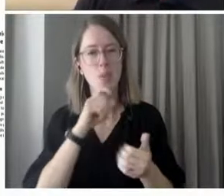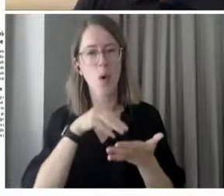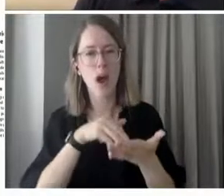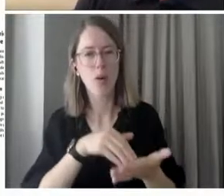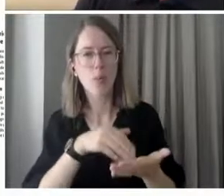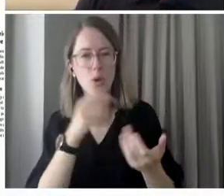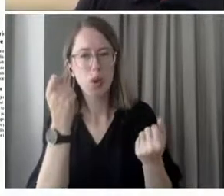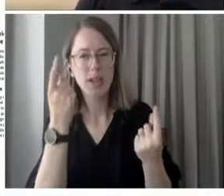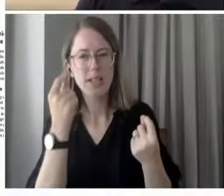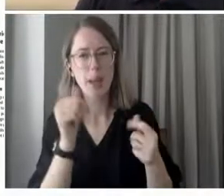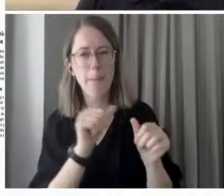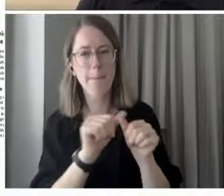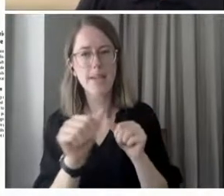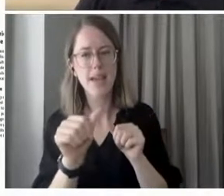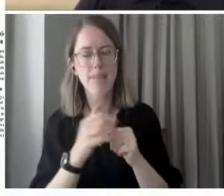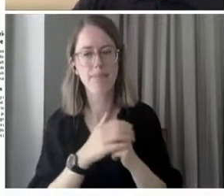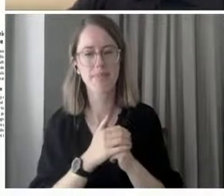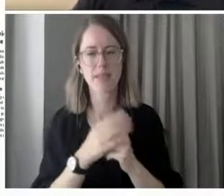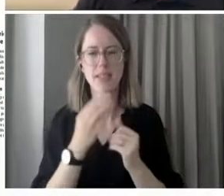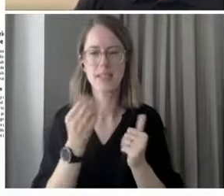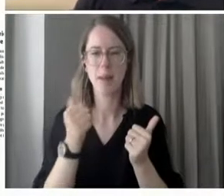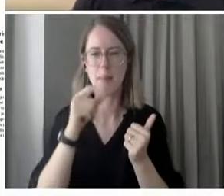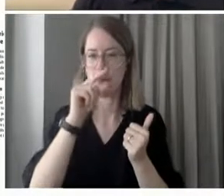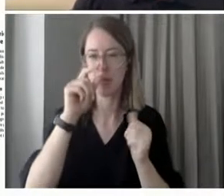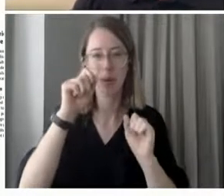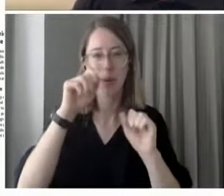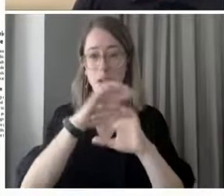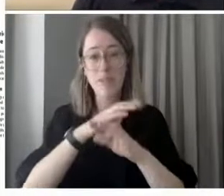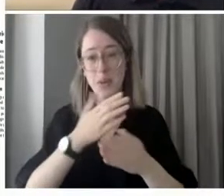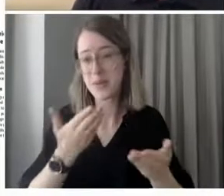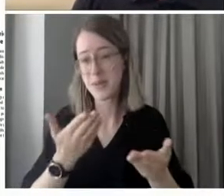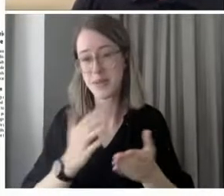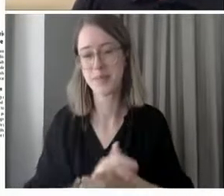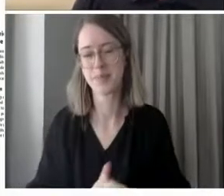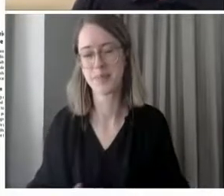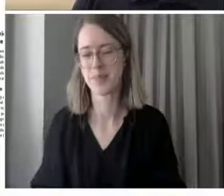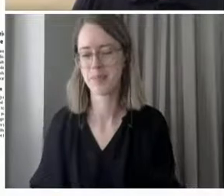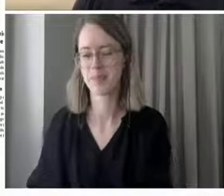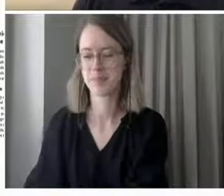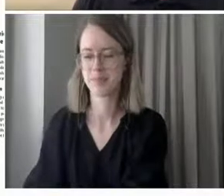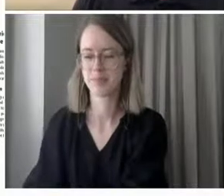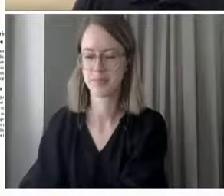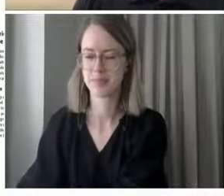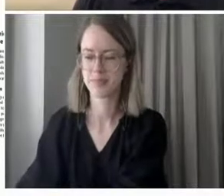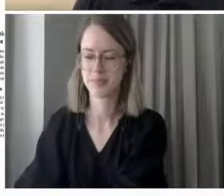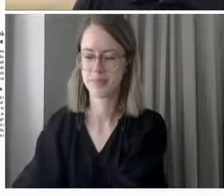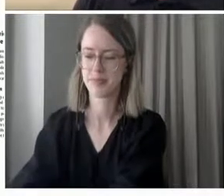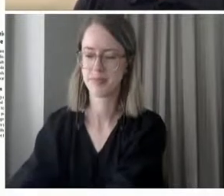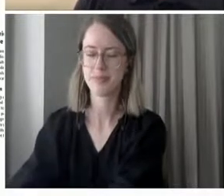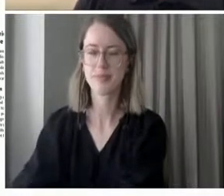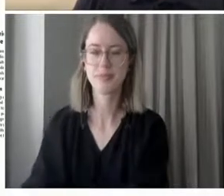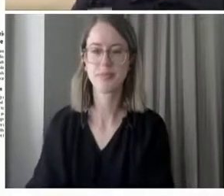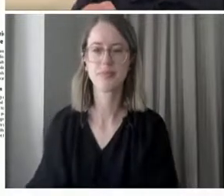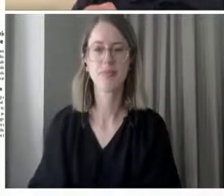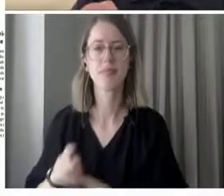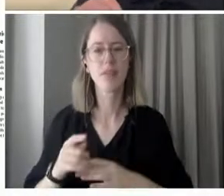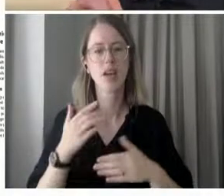know. Some of it may confound what you think you know. But it's not a one-way